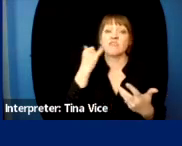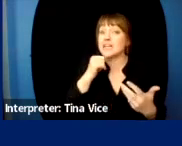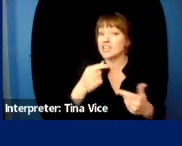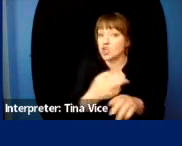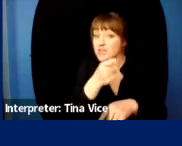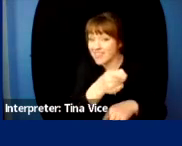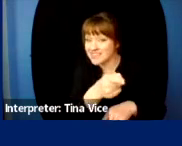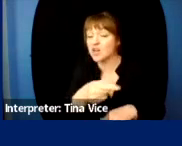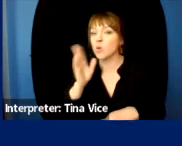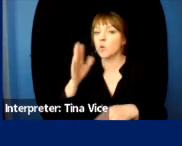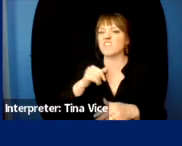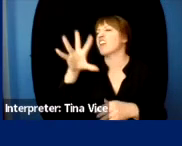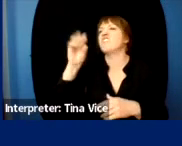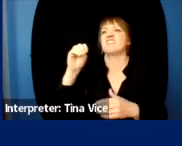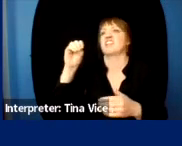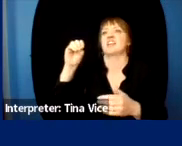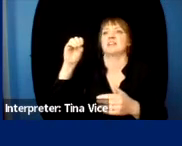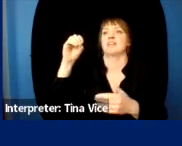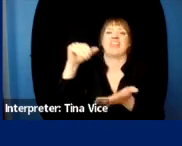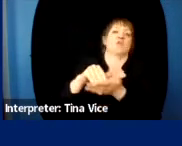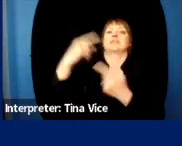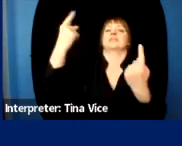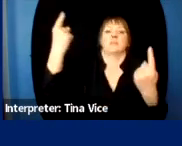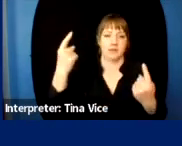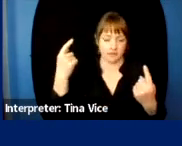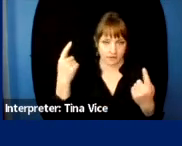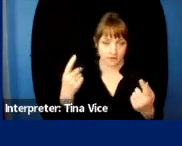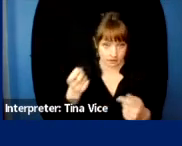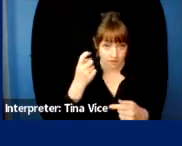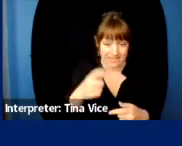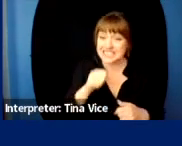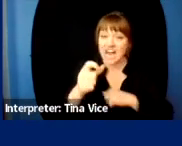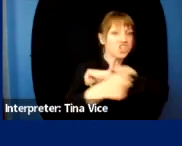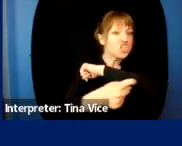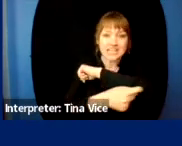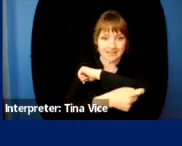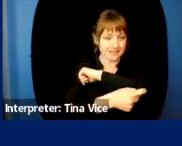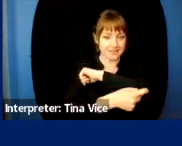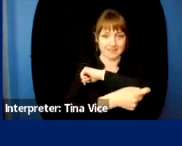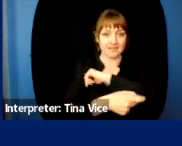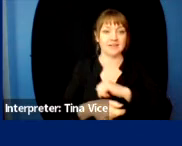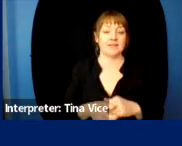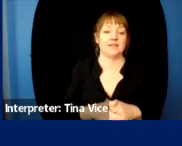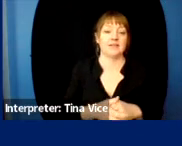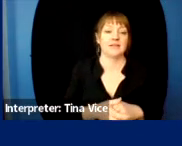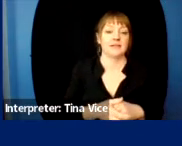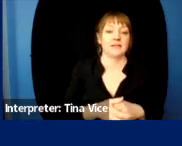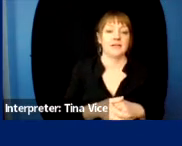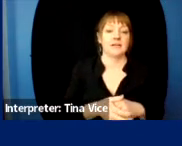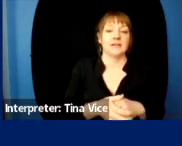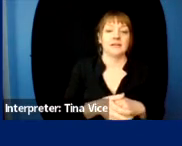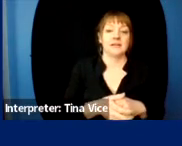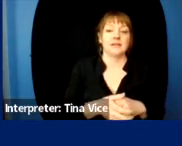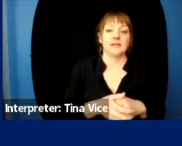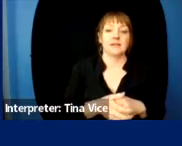had this available to everyone who's indicated for it. It is not cheating. It is an incredibly life-saving intervention. And so